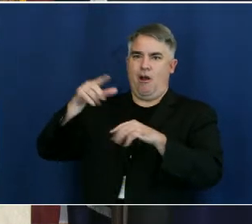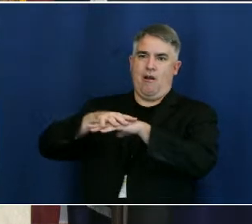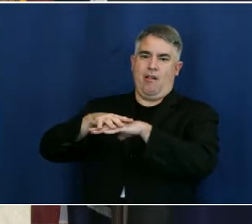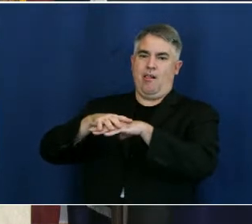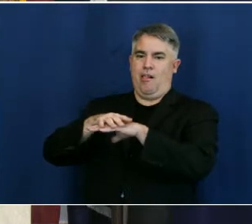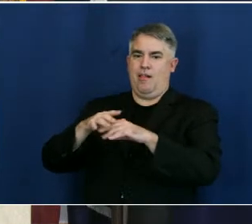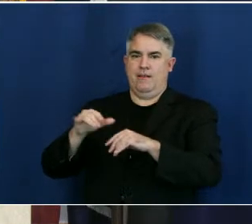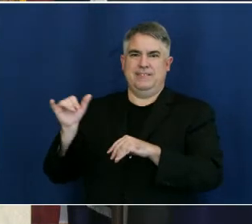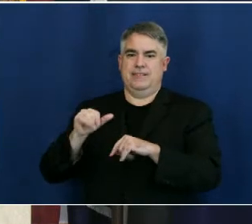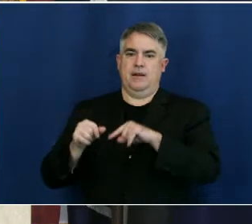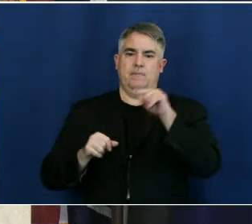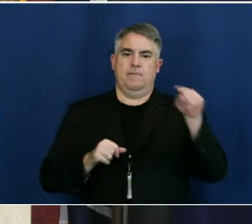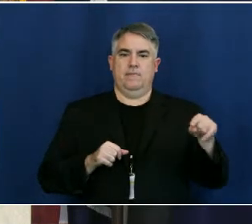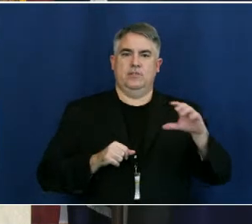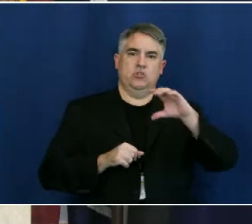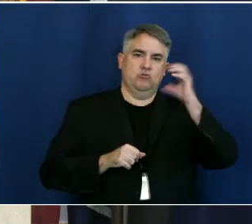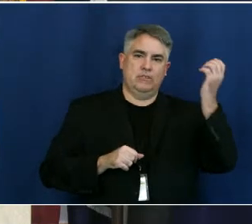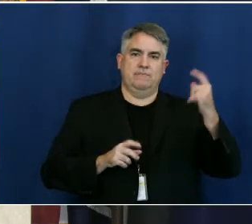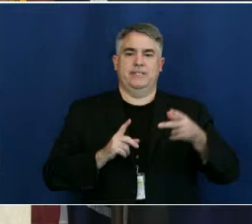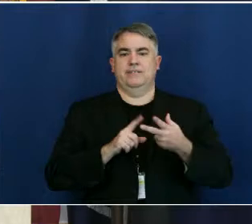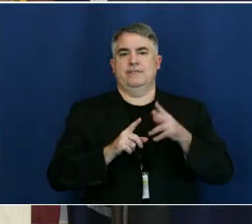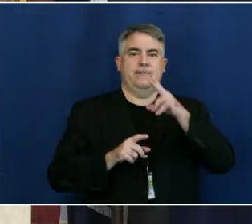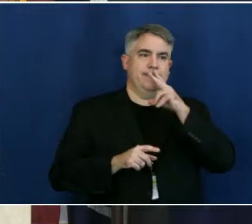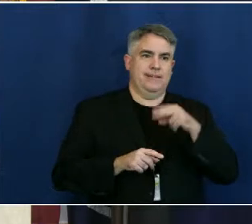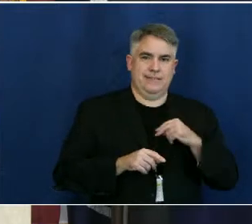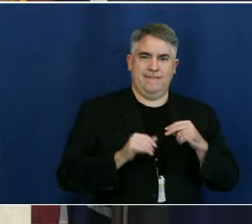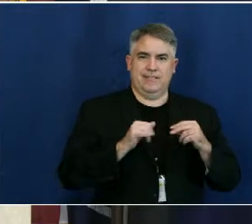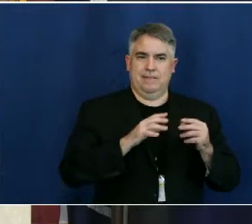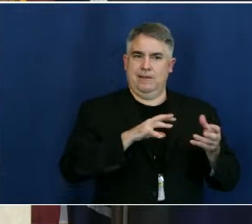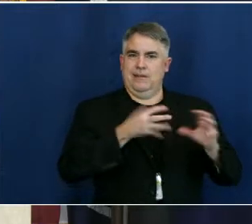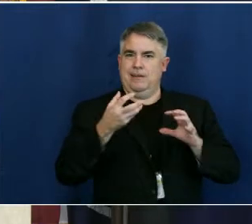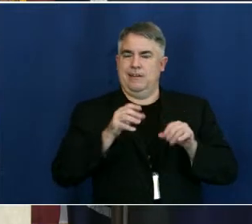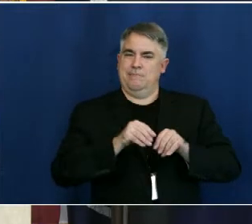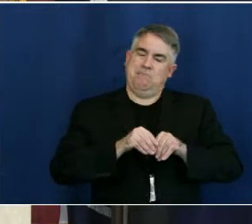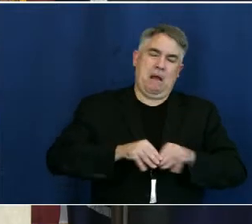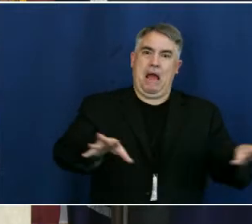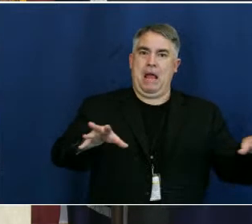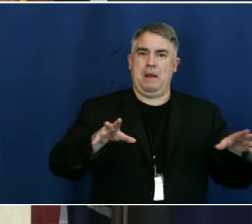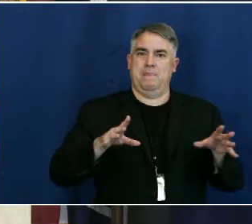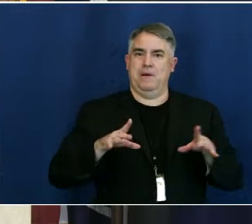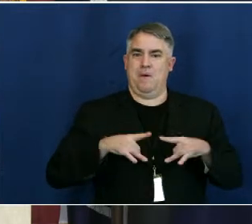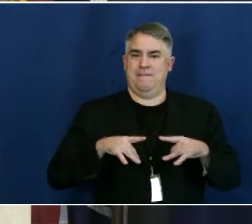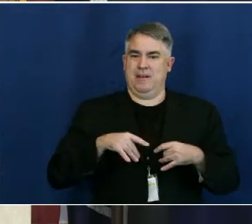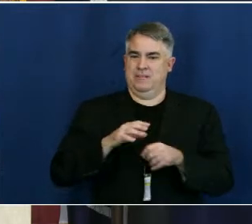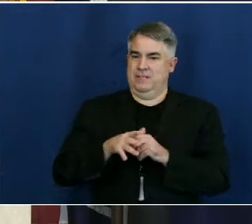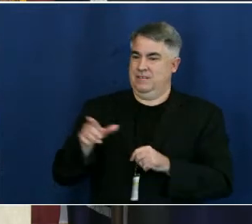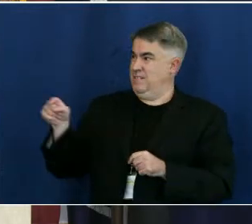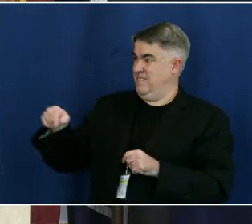County about the Super Bowl leading to more infections, either through